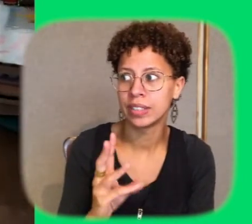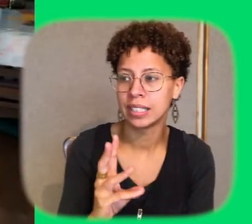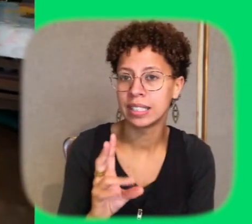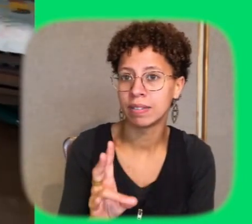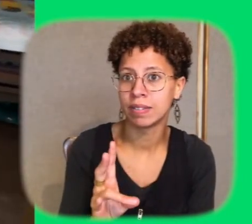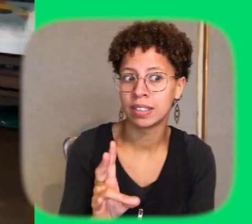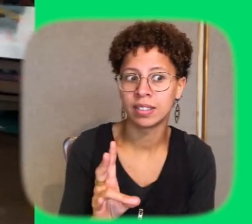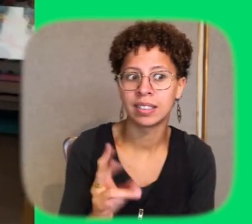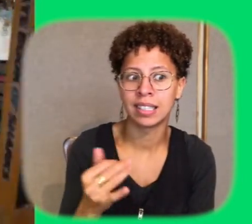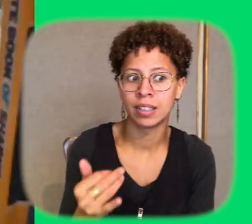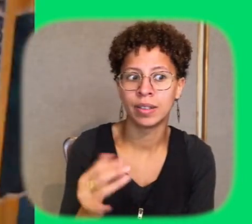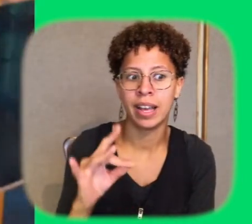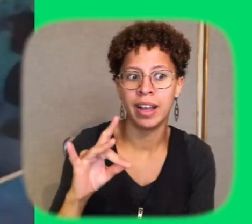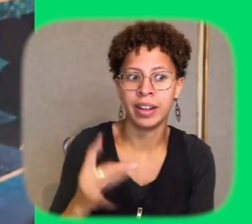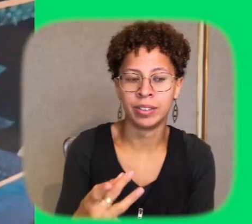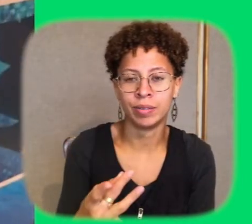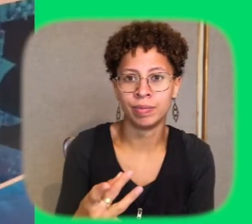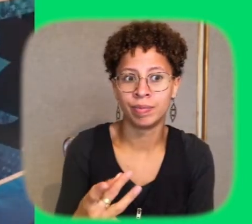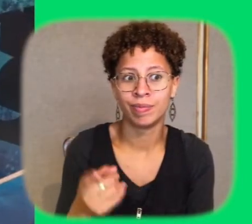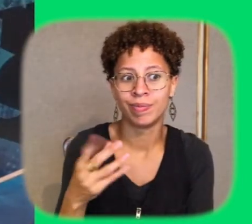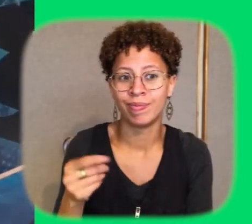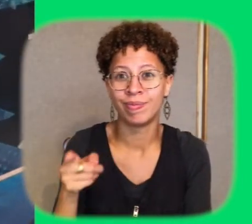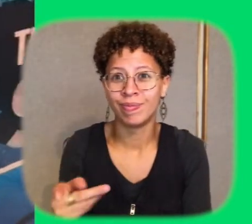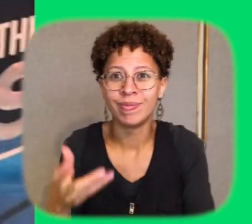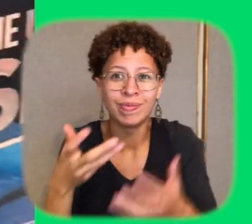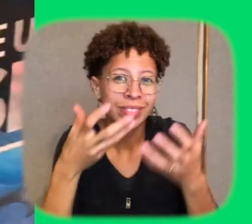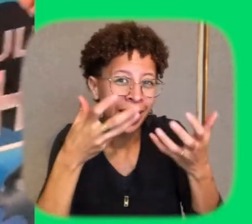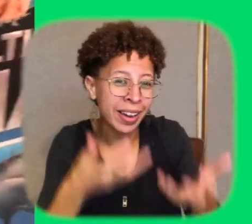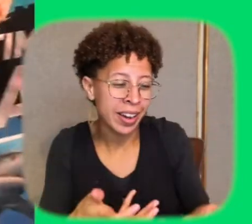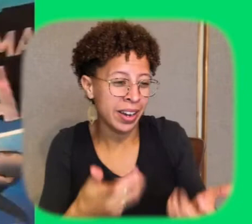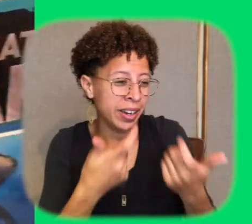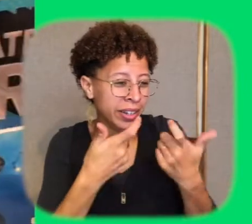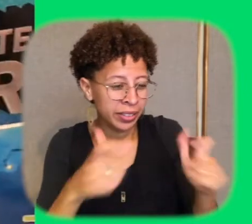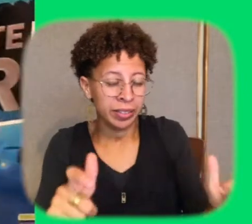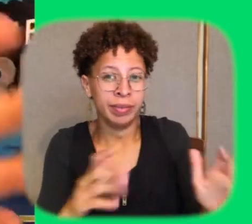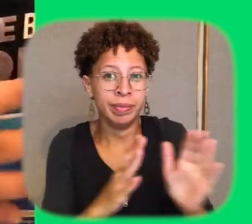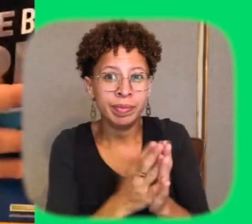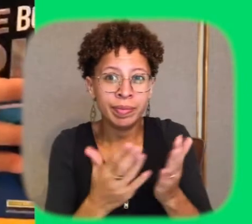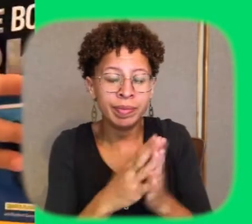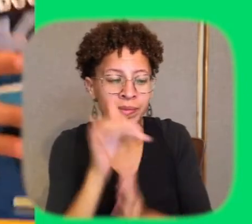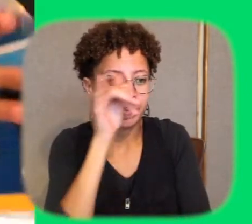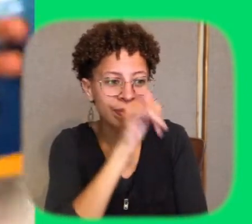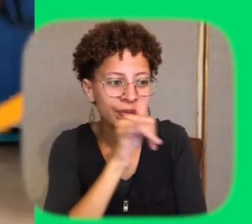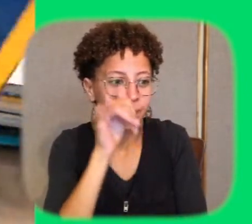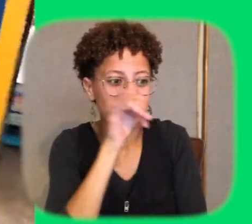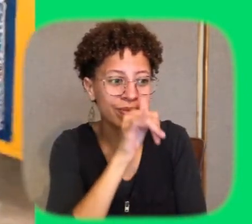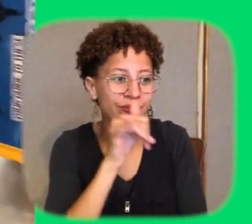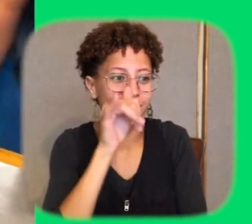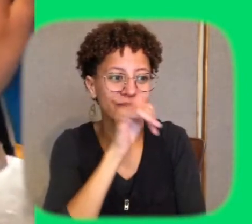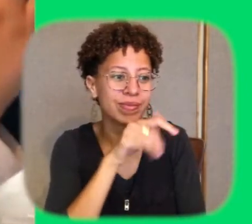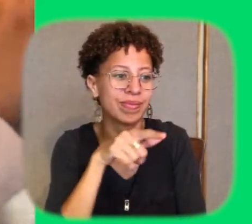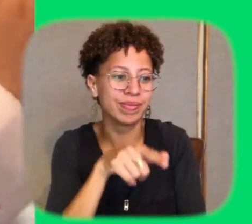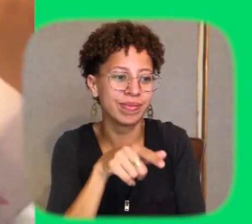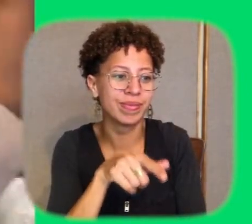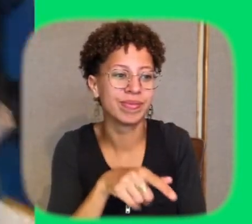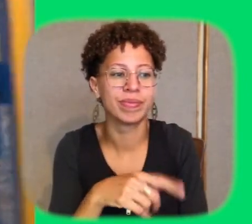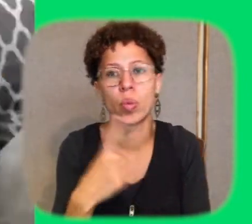Let's see if it can hold this one? This is the heaviest, biggest science book that we could find. And it's one of my favorites. Yeah?